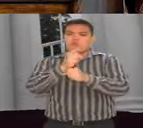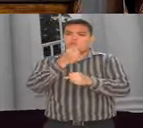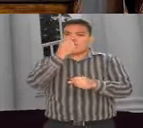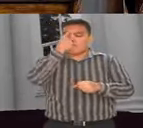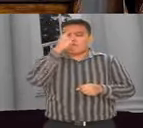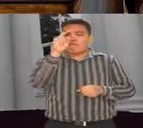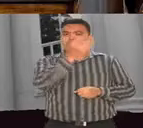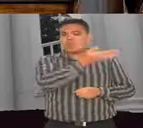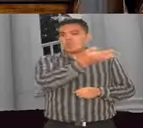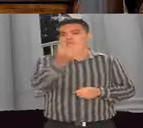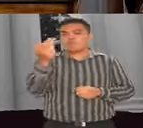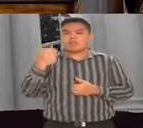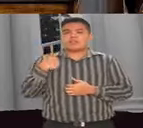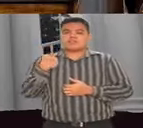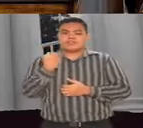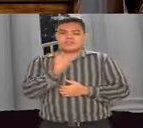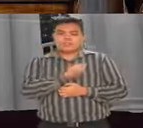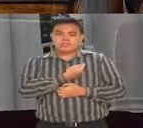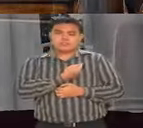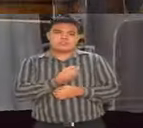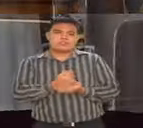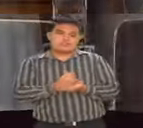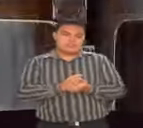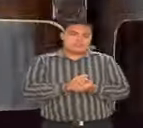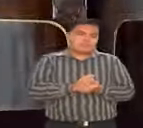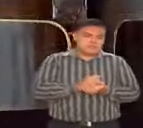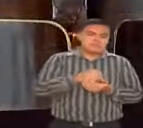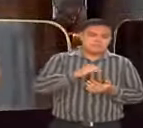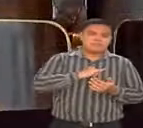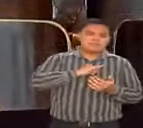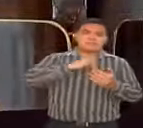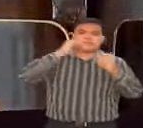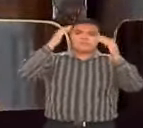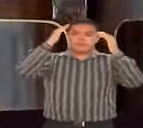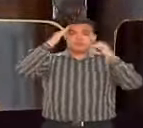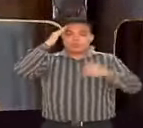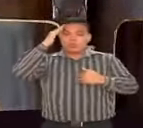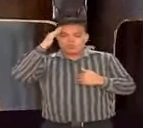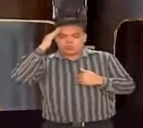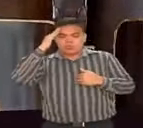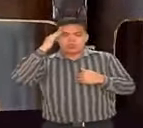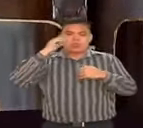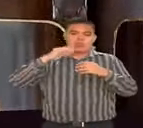Now, we must strike this balance, folks. I know we are moving towards